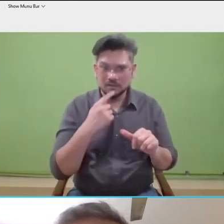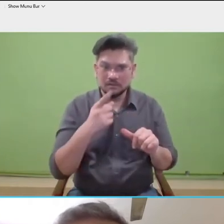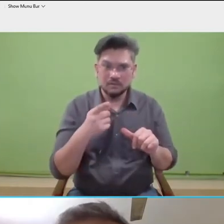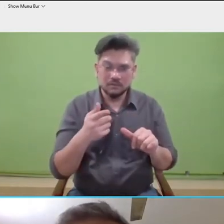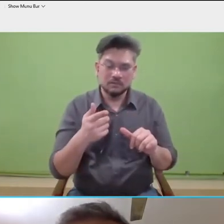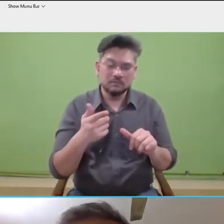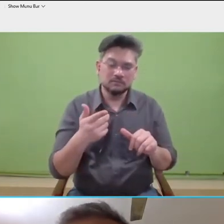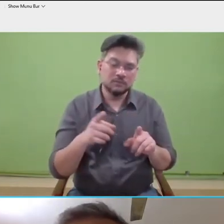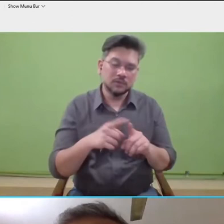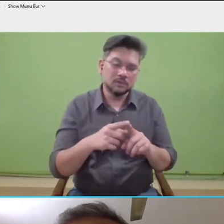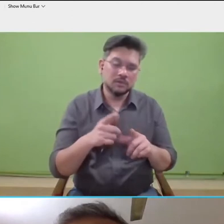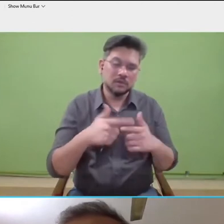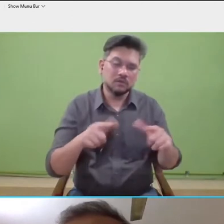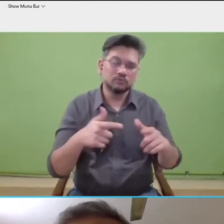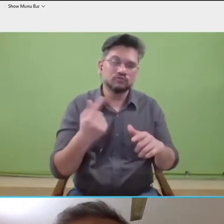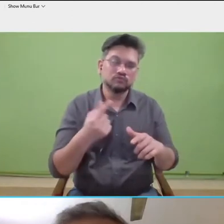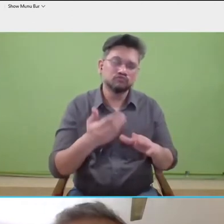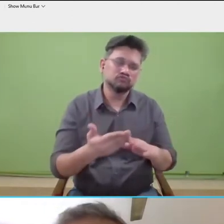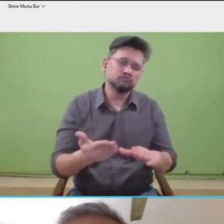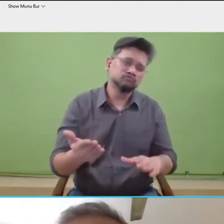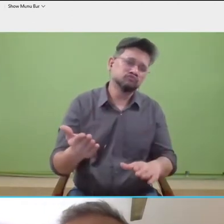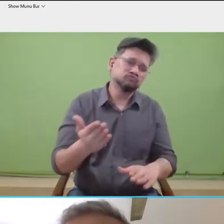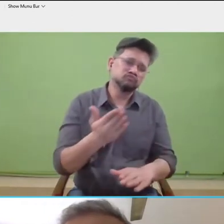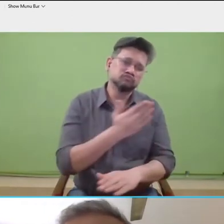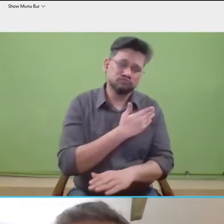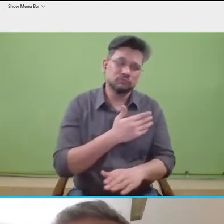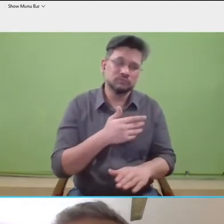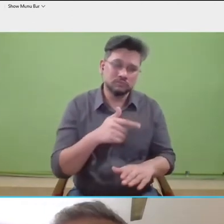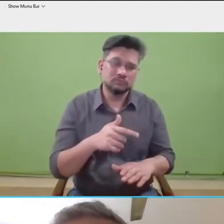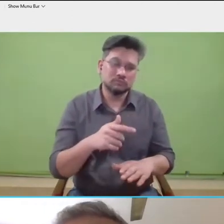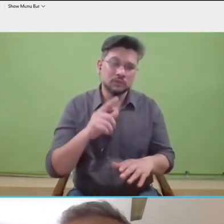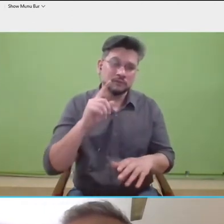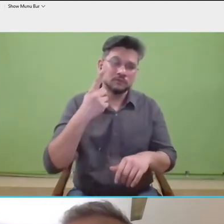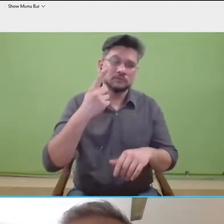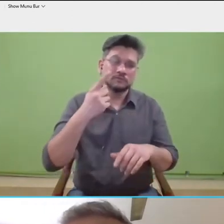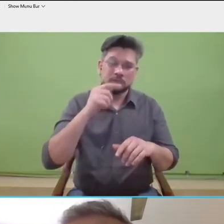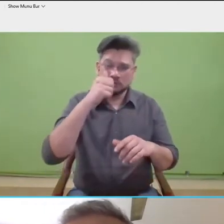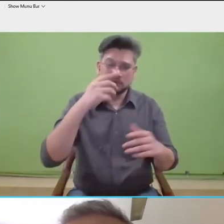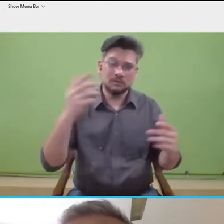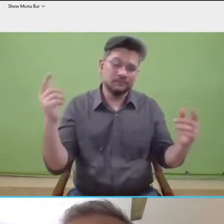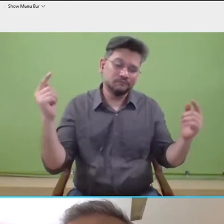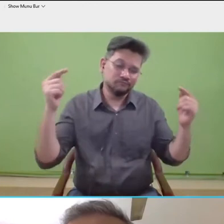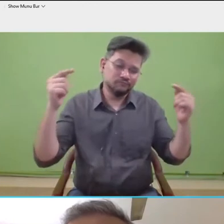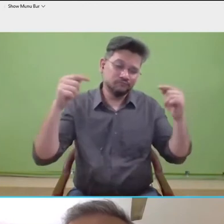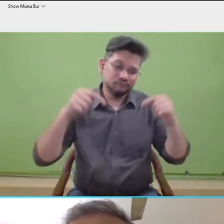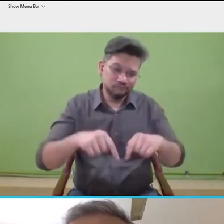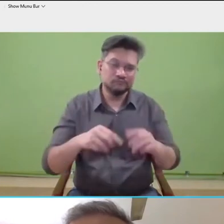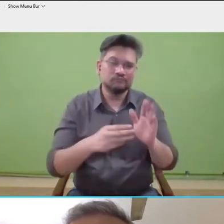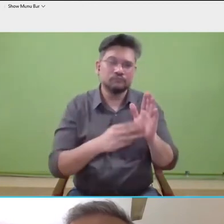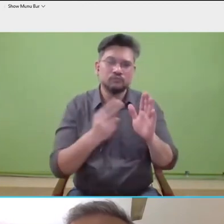families and one of the earliest incursion into india okay genetic studies have shown that